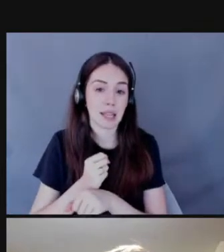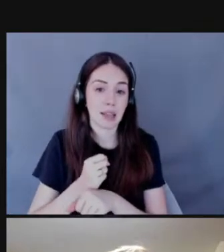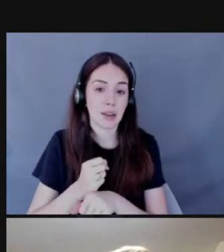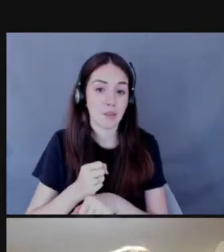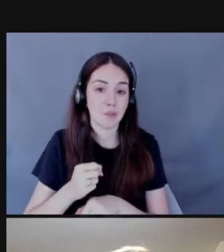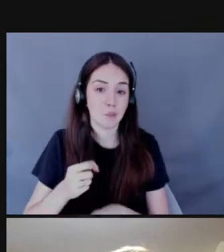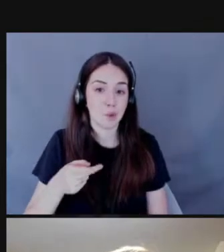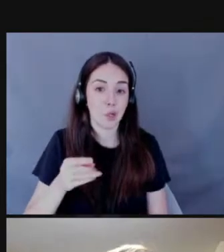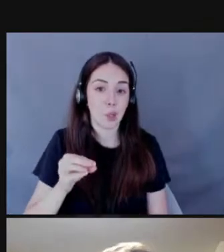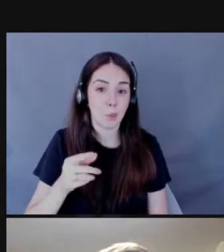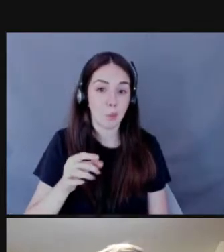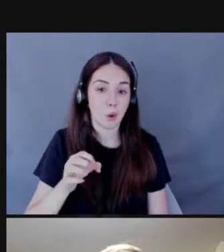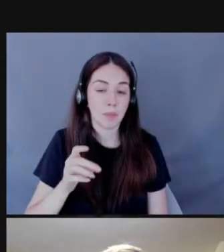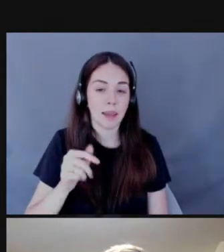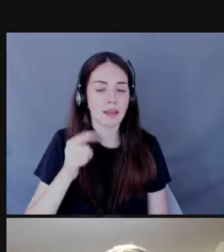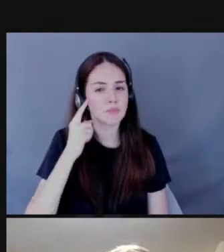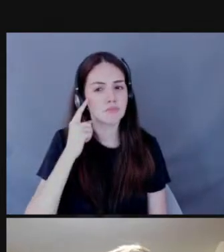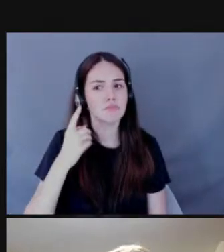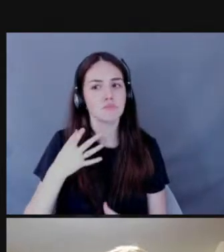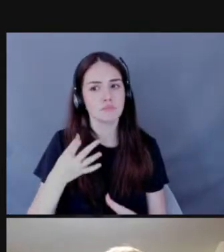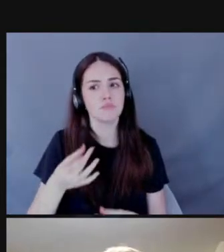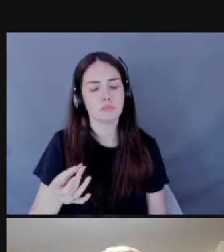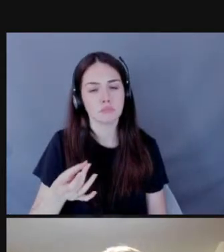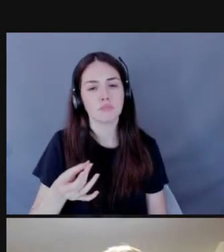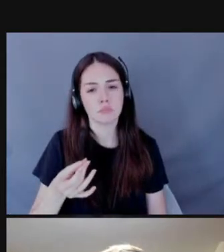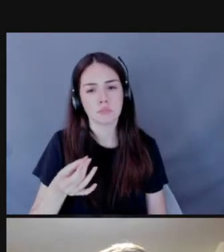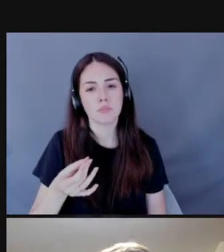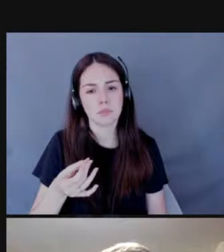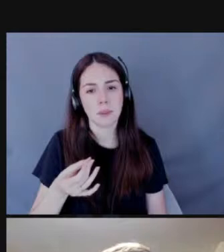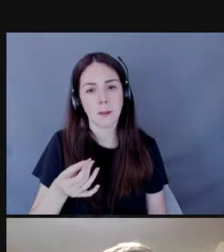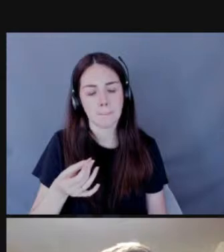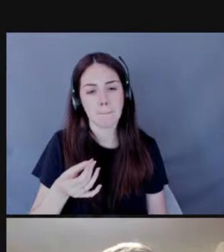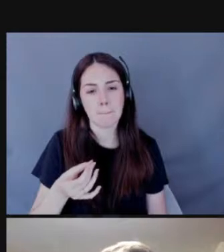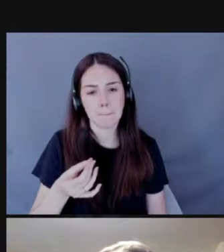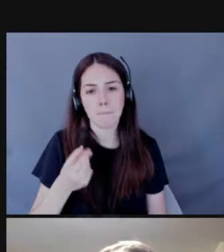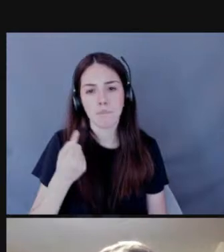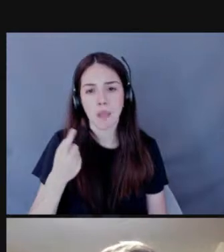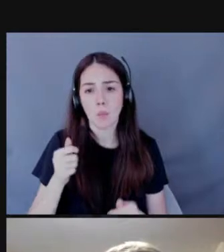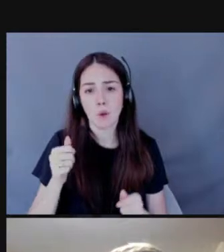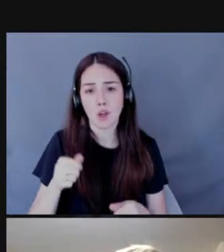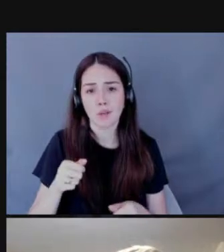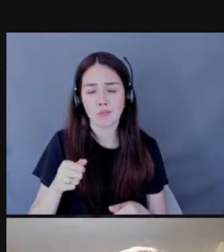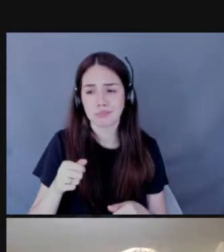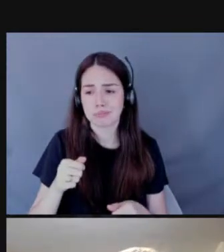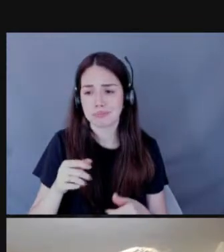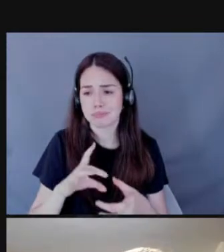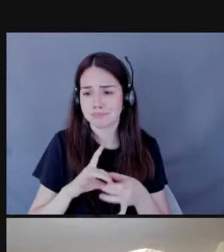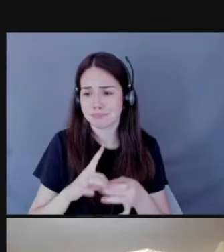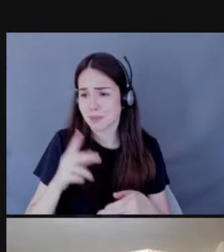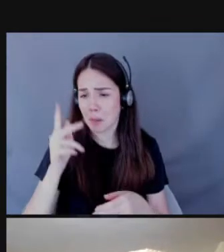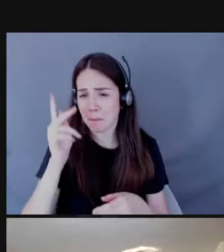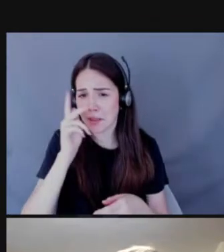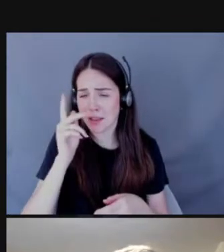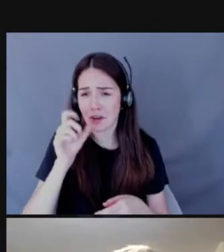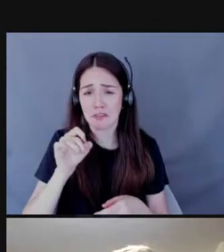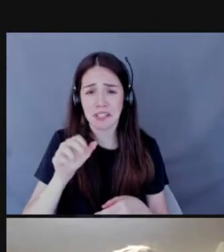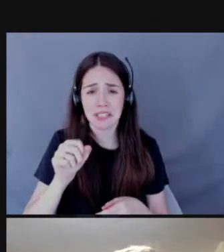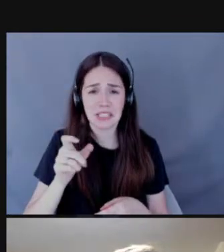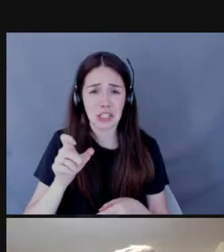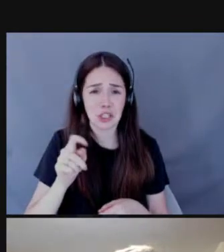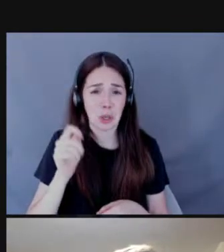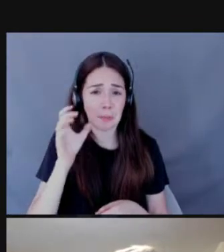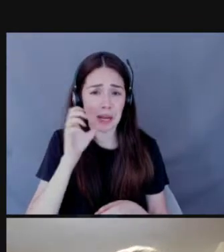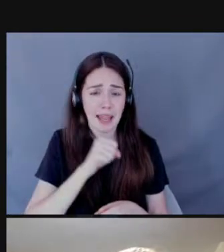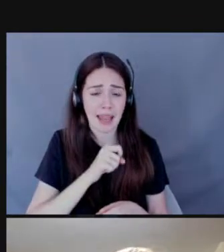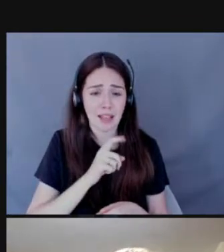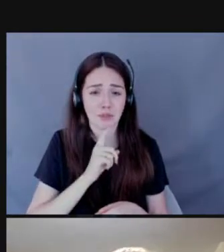fascinating thing that someone would politicize a sea serpent like that, I guess, that it really kind of